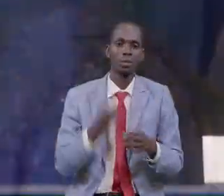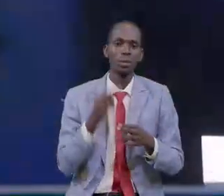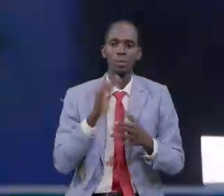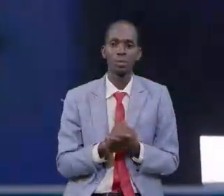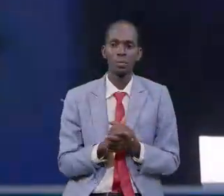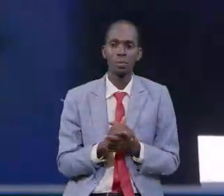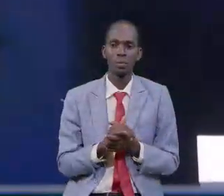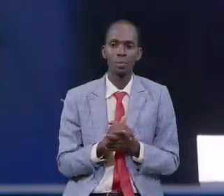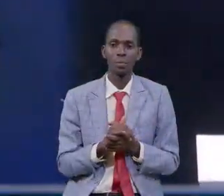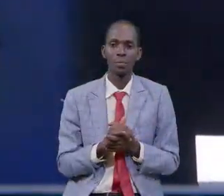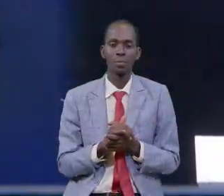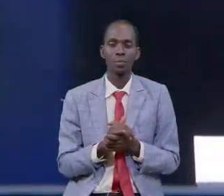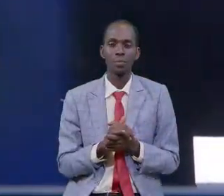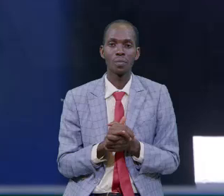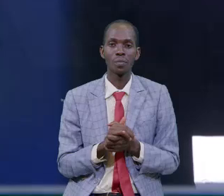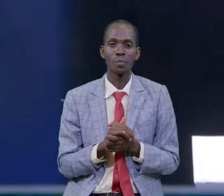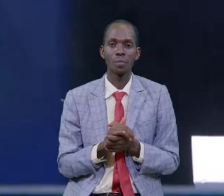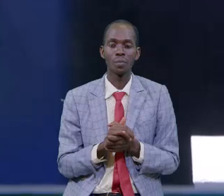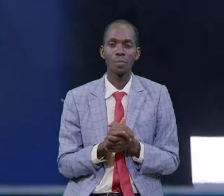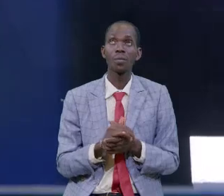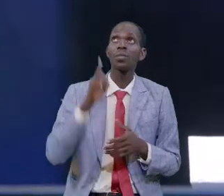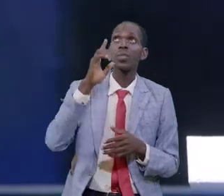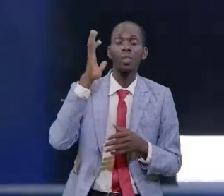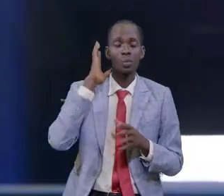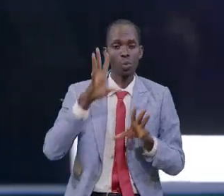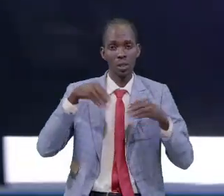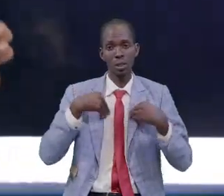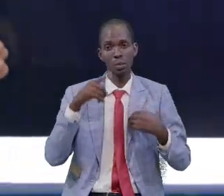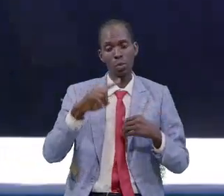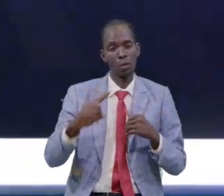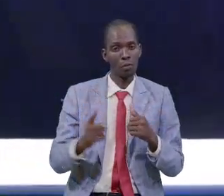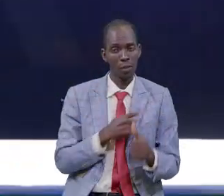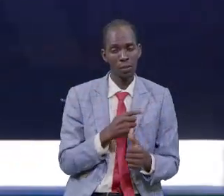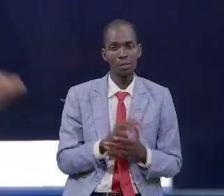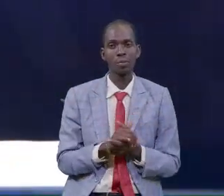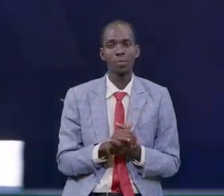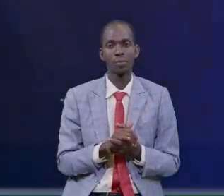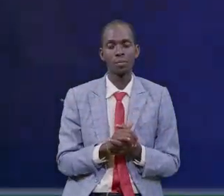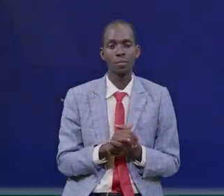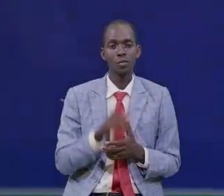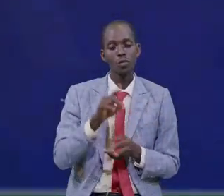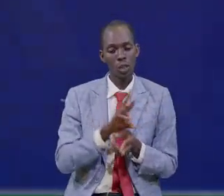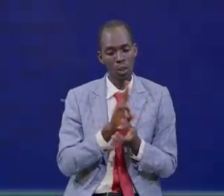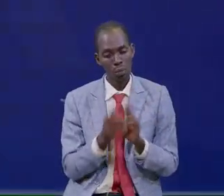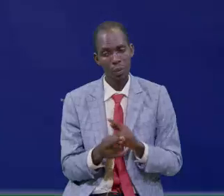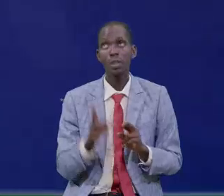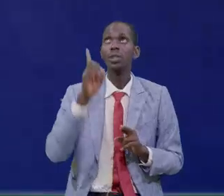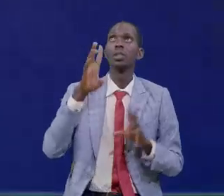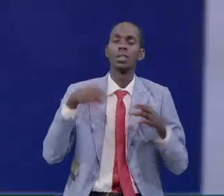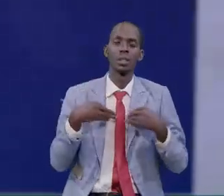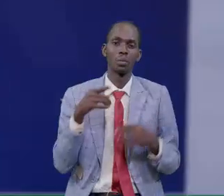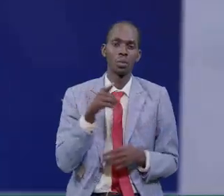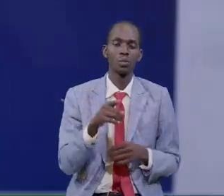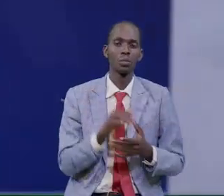He will receive you first. You repent, he receives you.